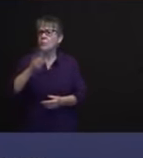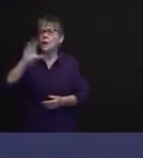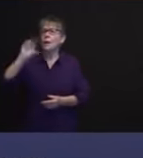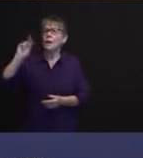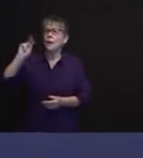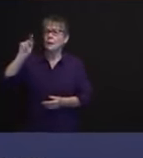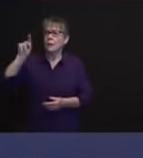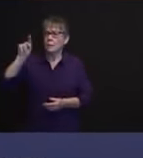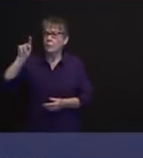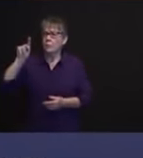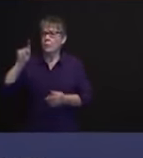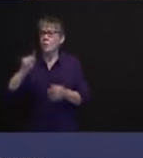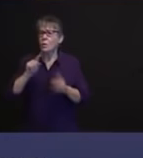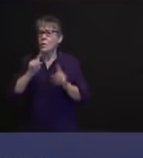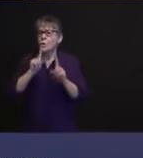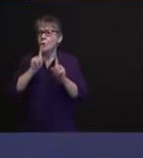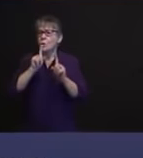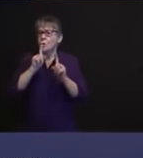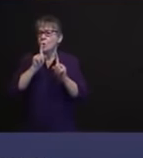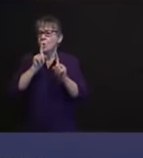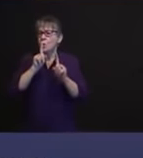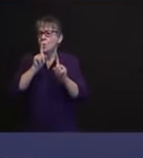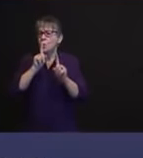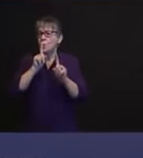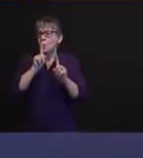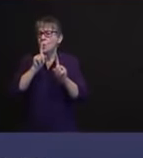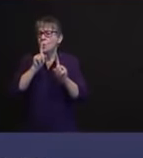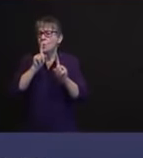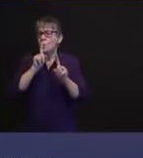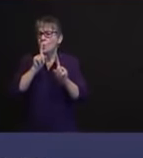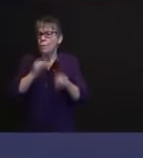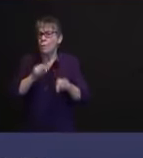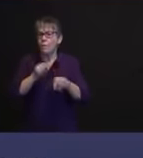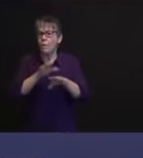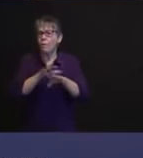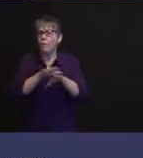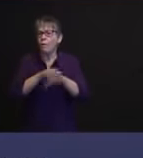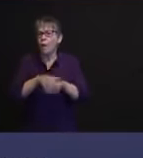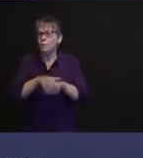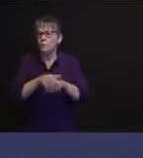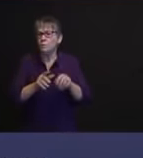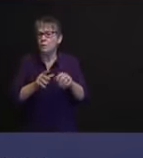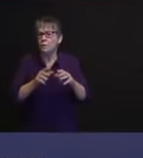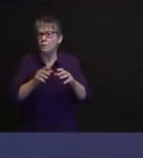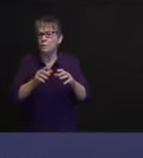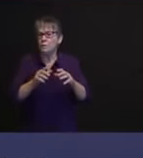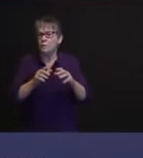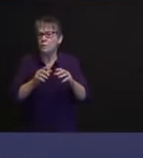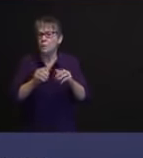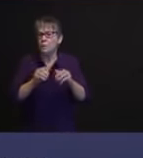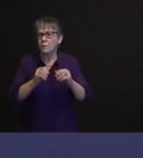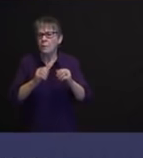Elise. On the latter, I'm not aware. Ed, unless you are, or Paramel, I'm not aware of any.